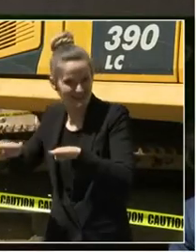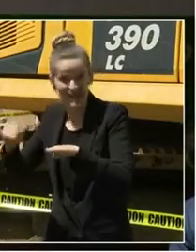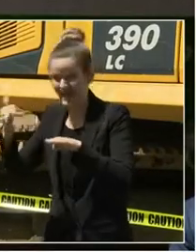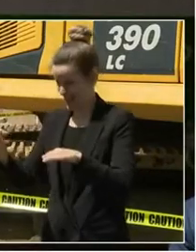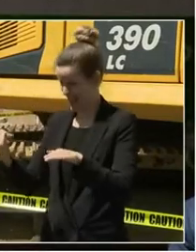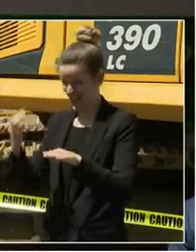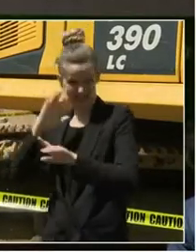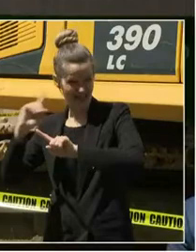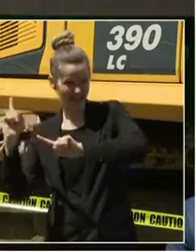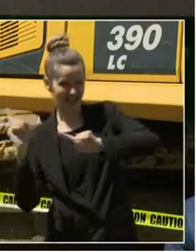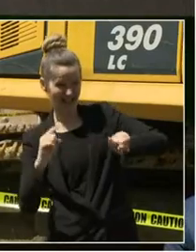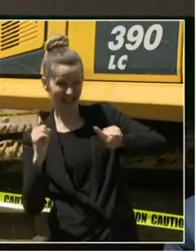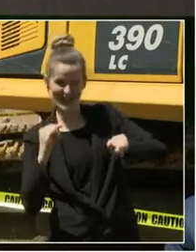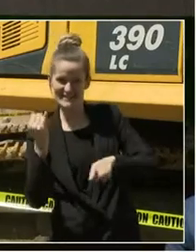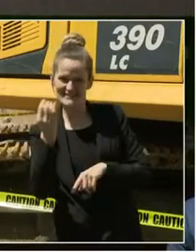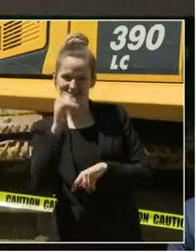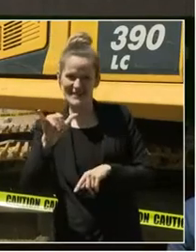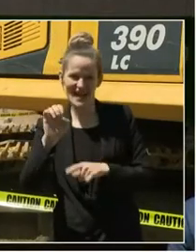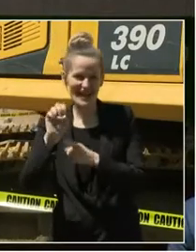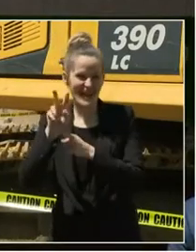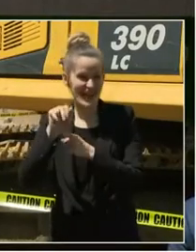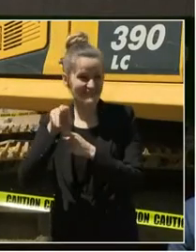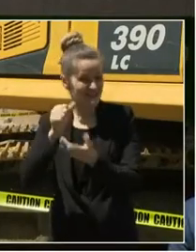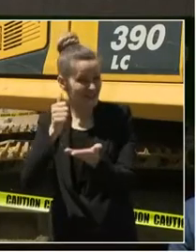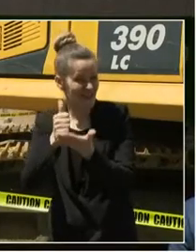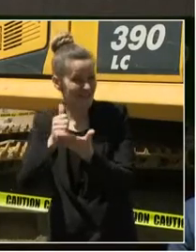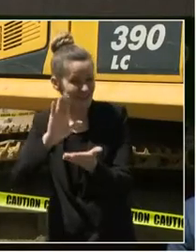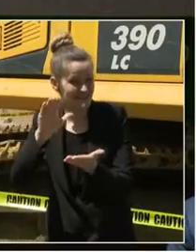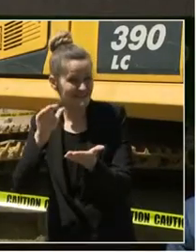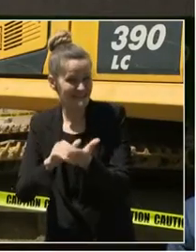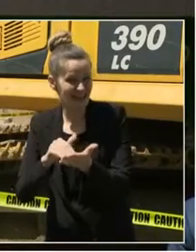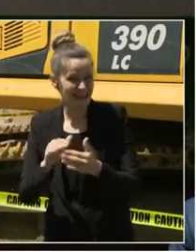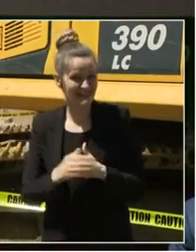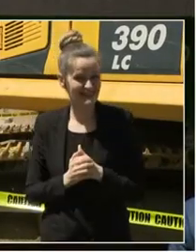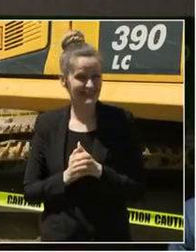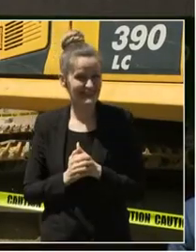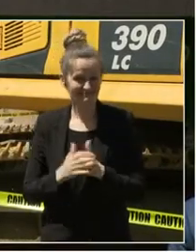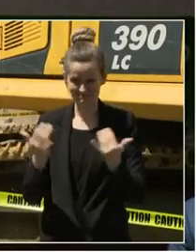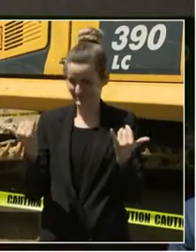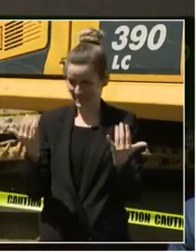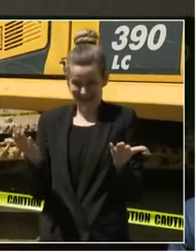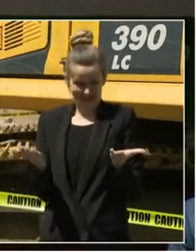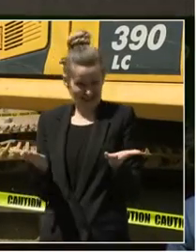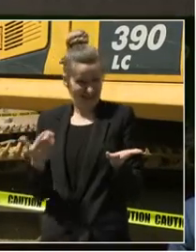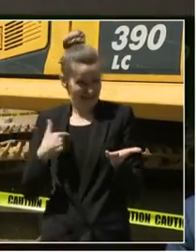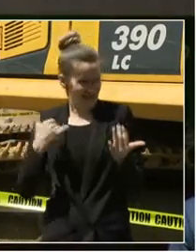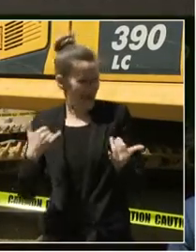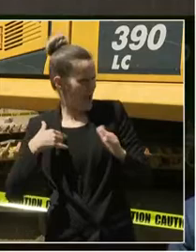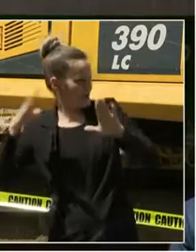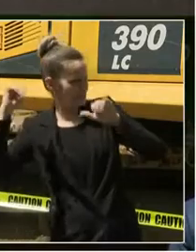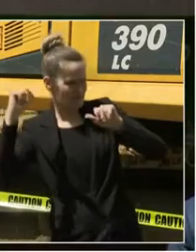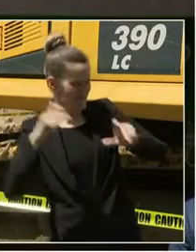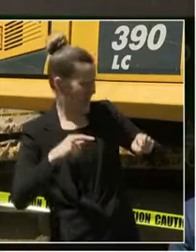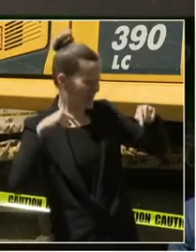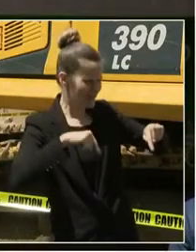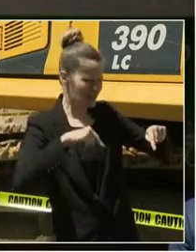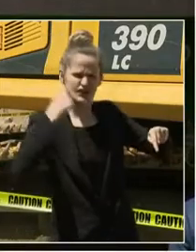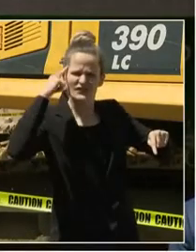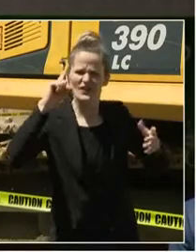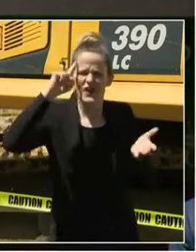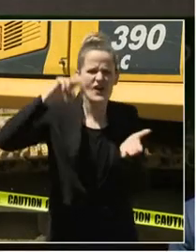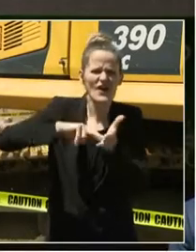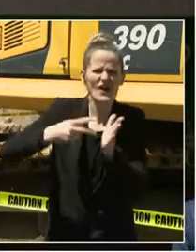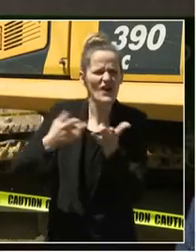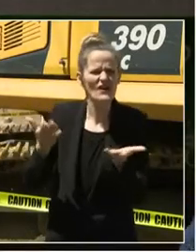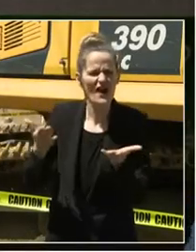I found myself back at the TR Center for physical therapy when I retired from the